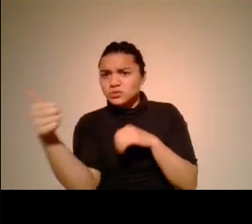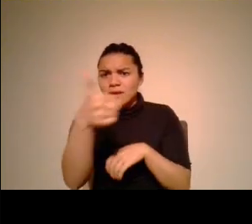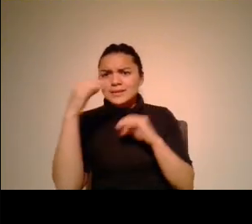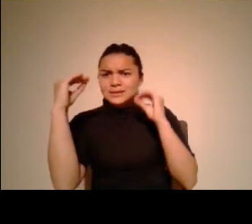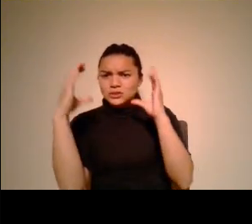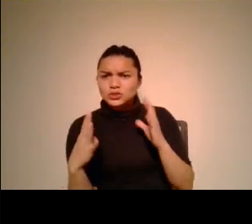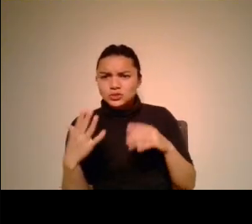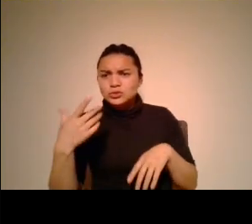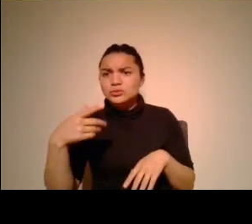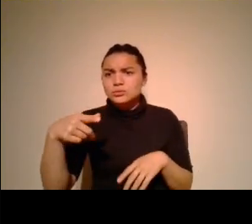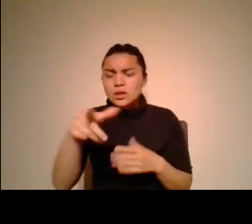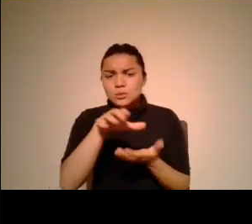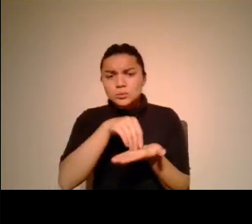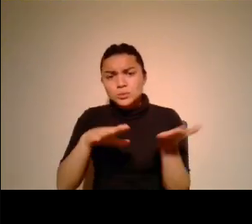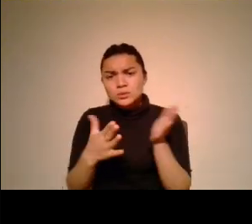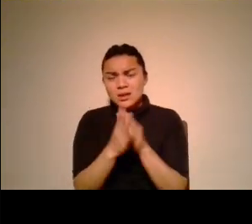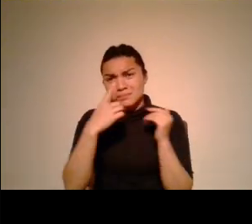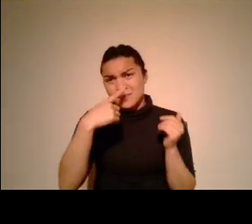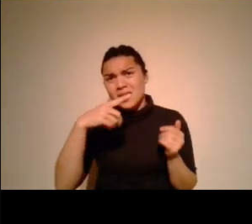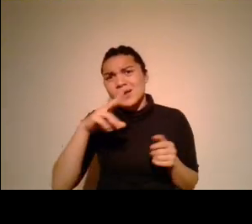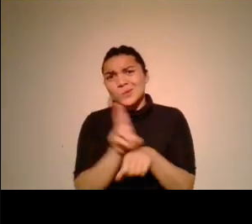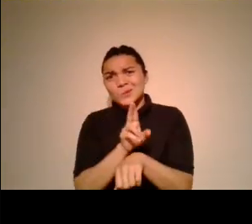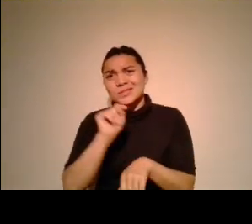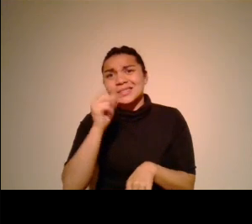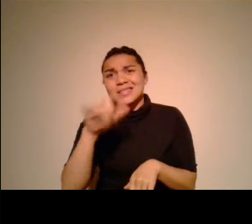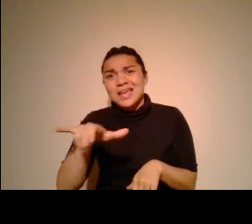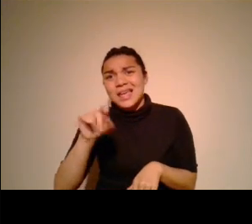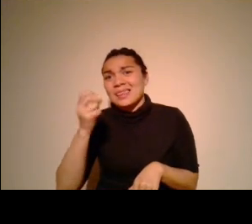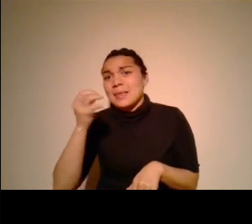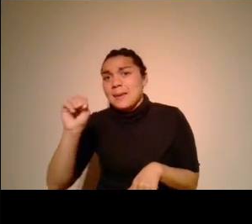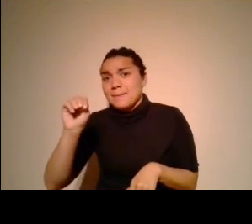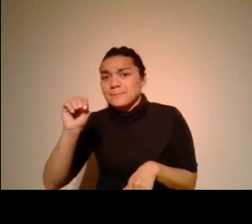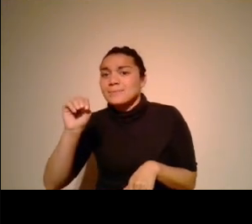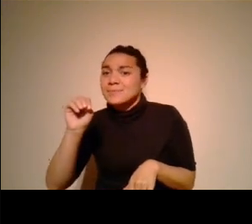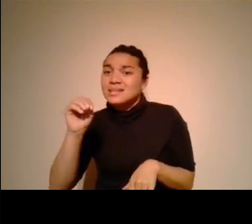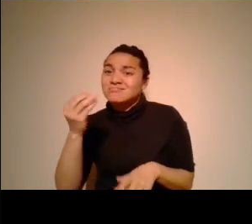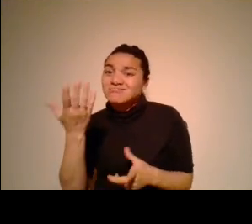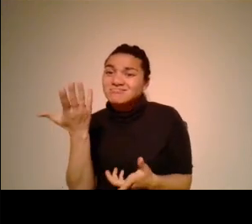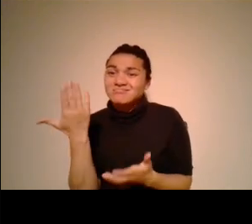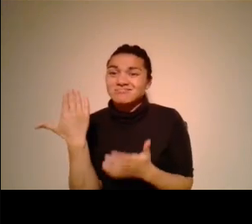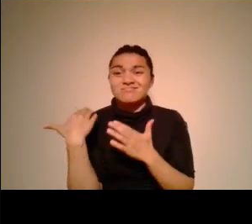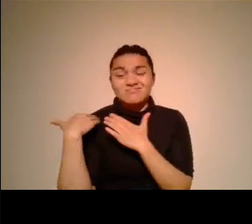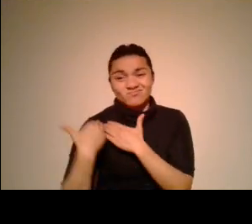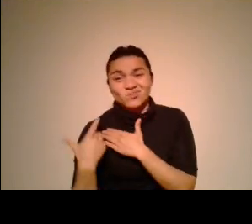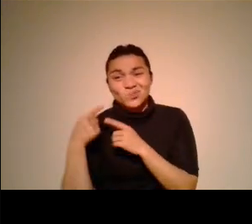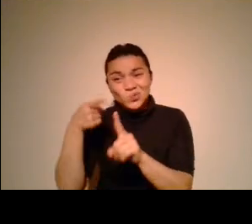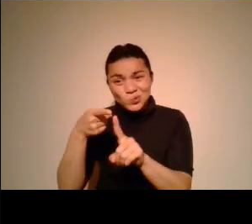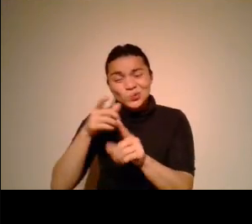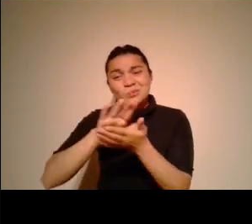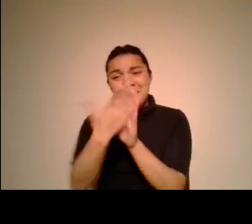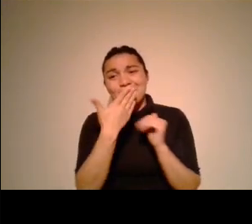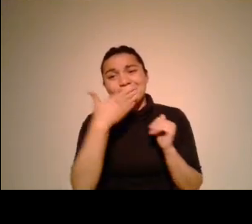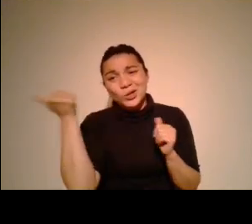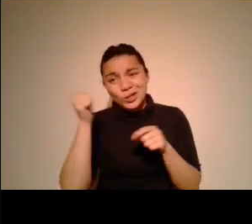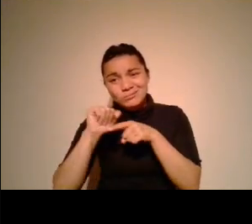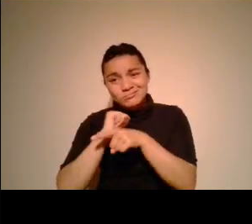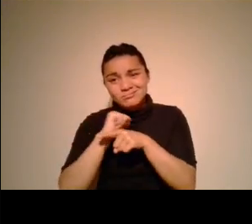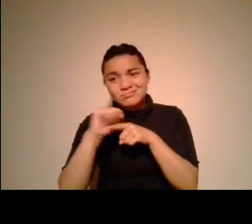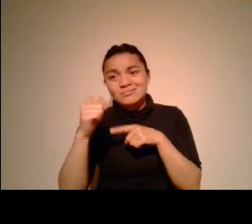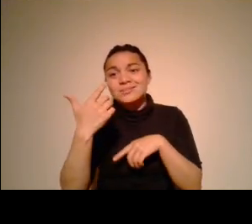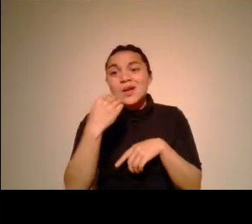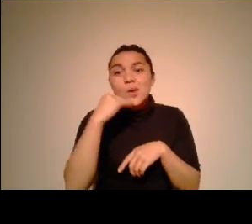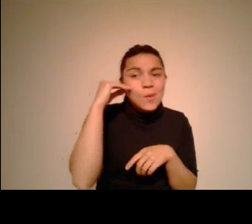used they, them before, it's kind of on you to get good at it. And you should practice in private rather than practicing in front of your